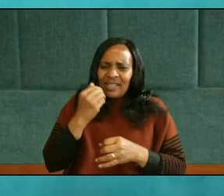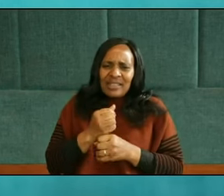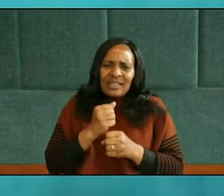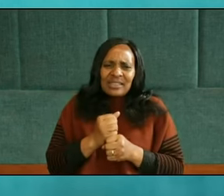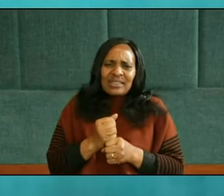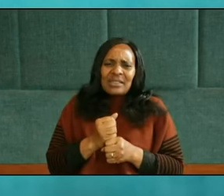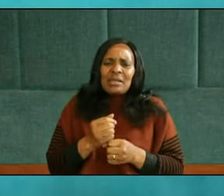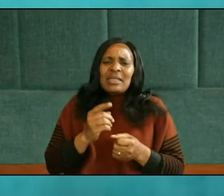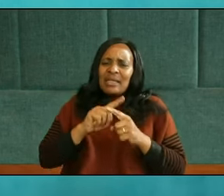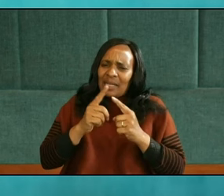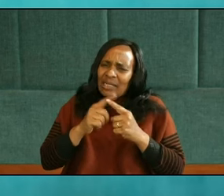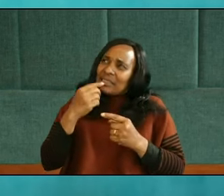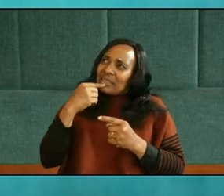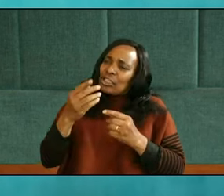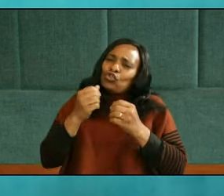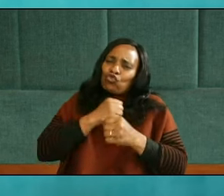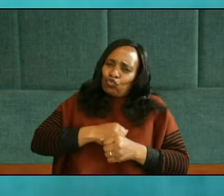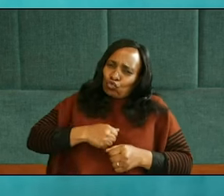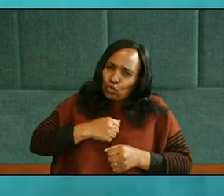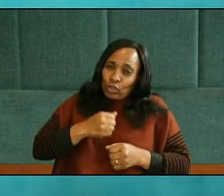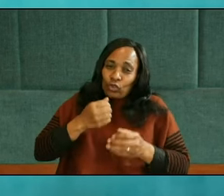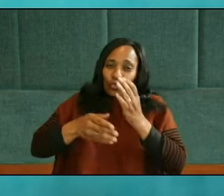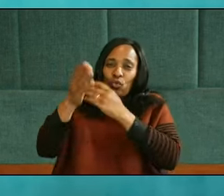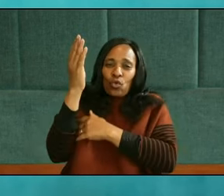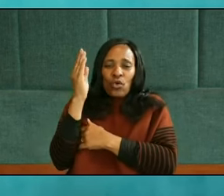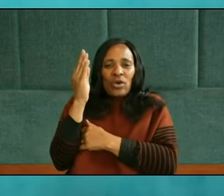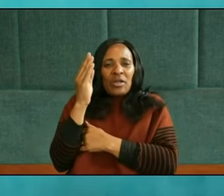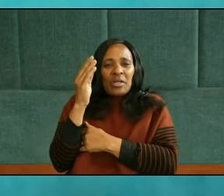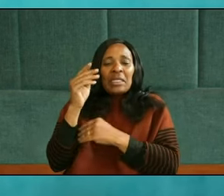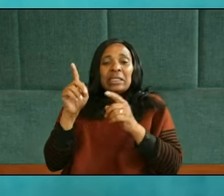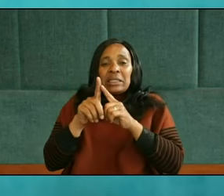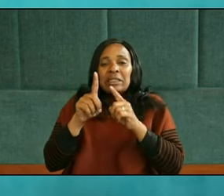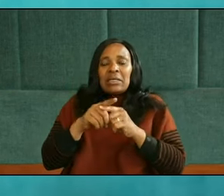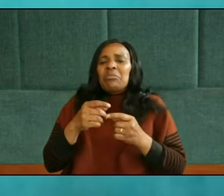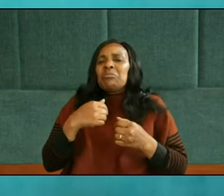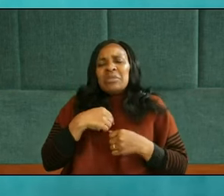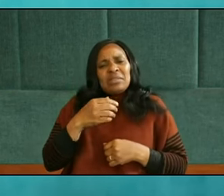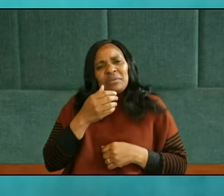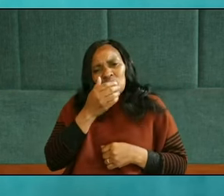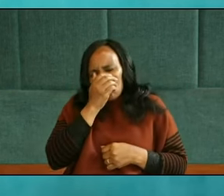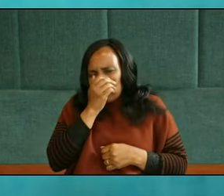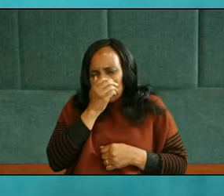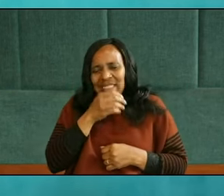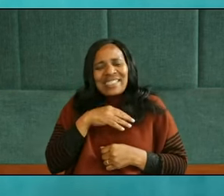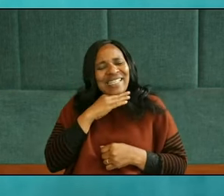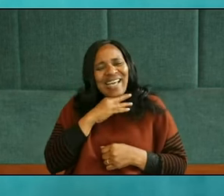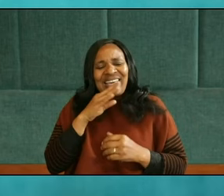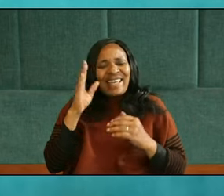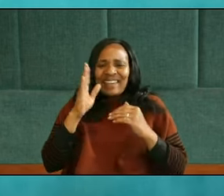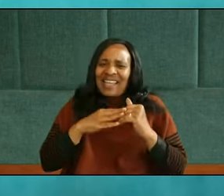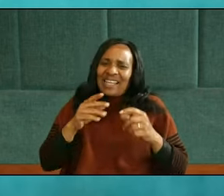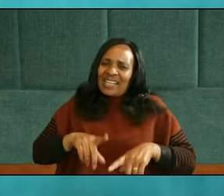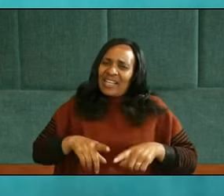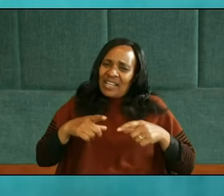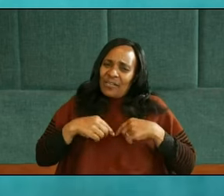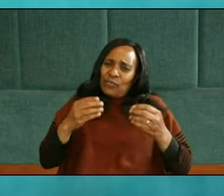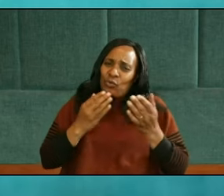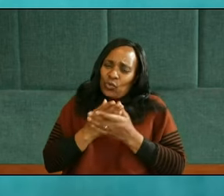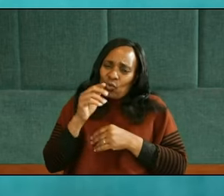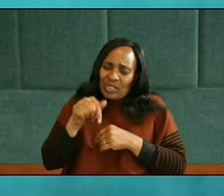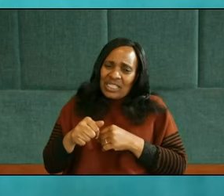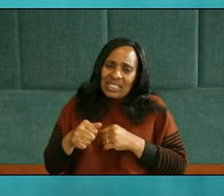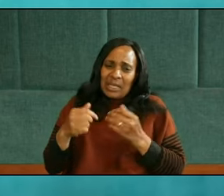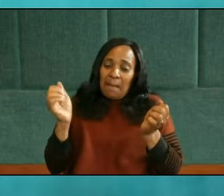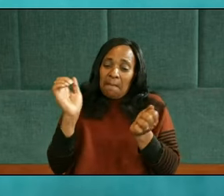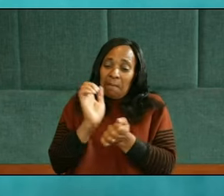he repented of. He wished that I might as well die than live through the